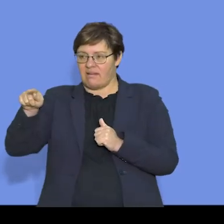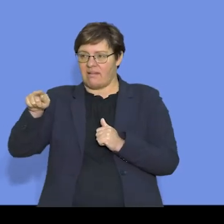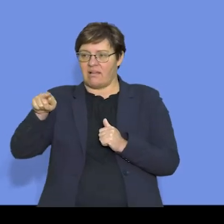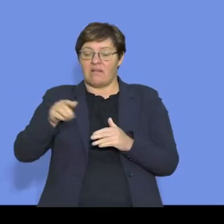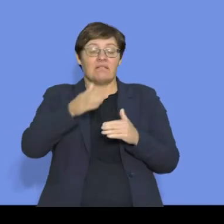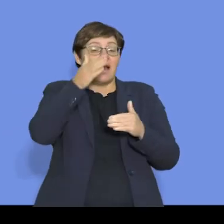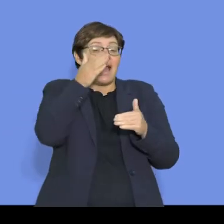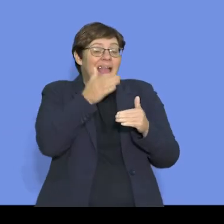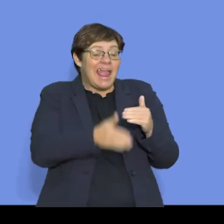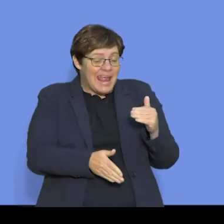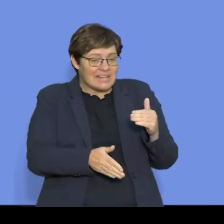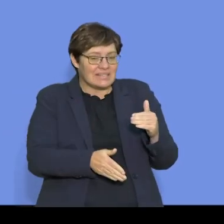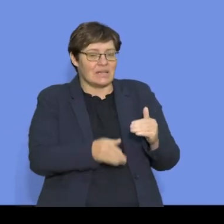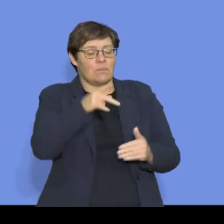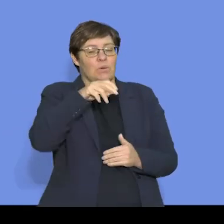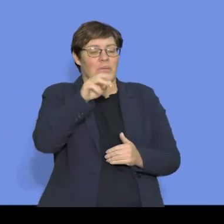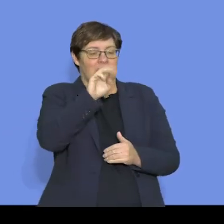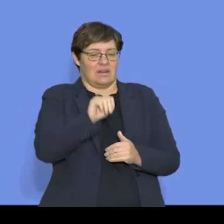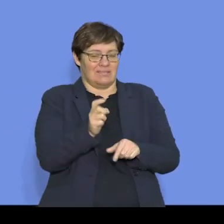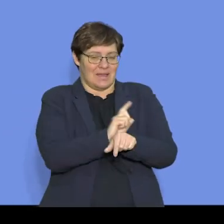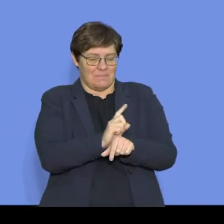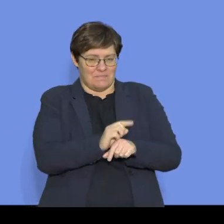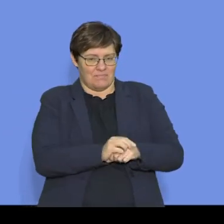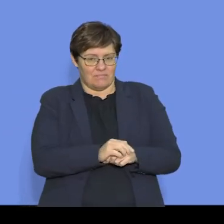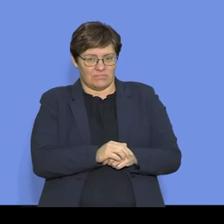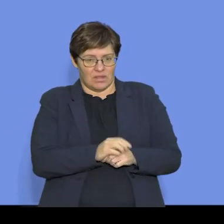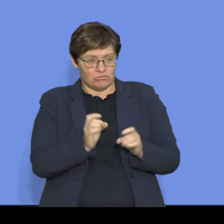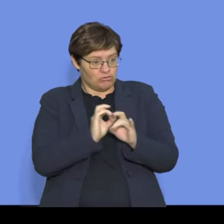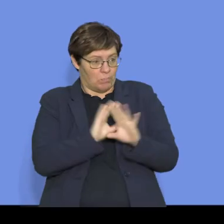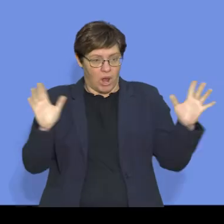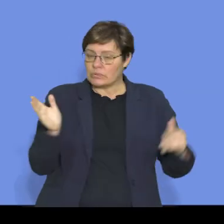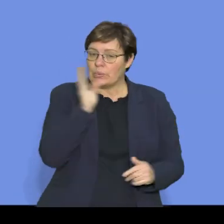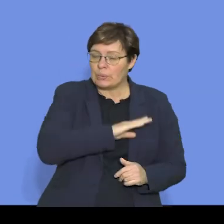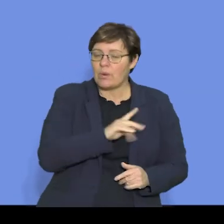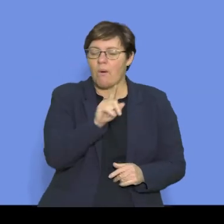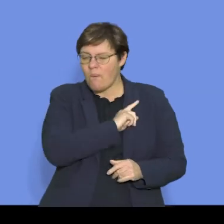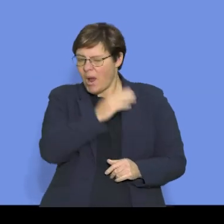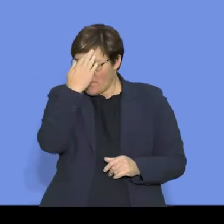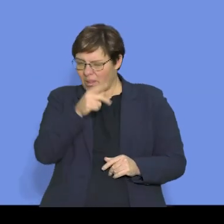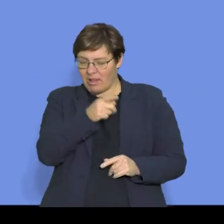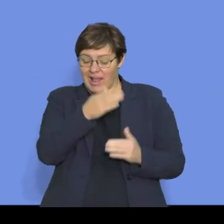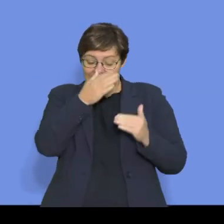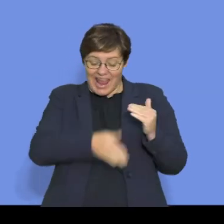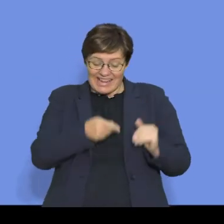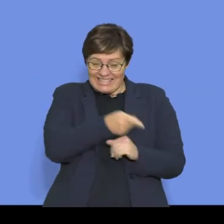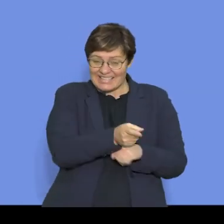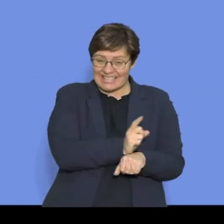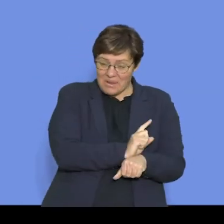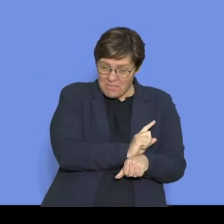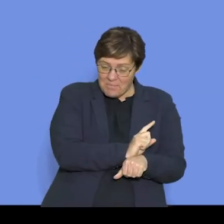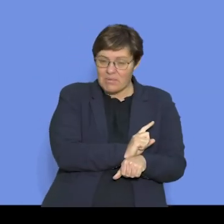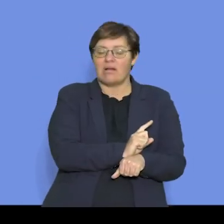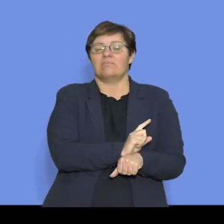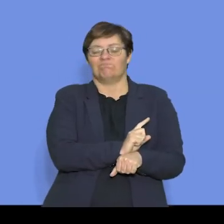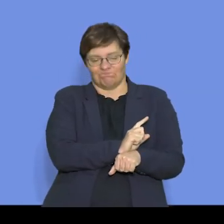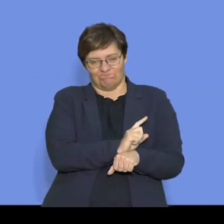the end of the Permian period. And we shouldn't be surprised at that, because we already know that at the end of the Permian period,